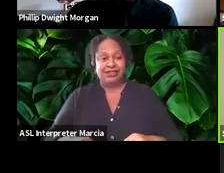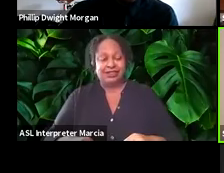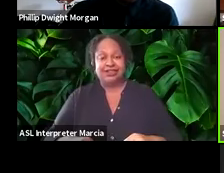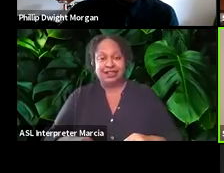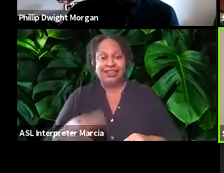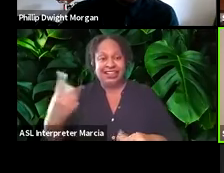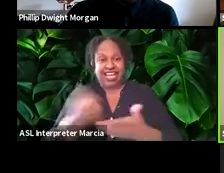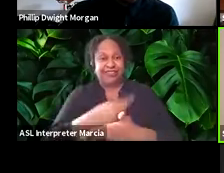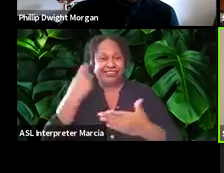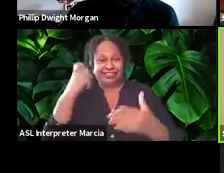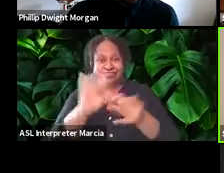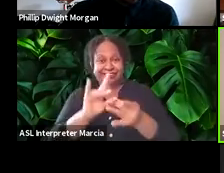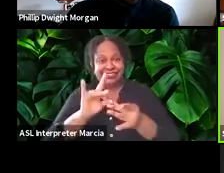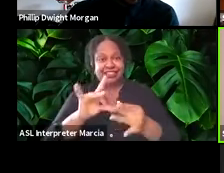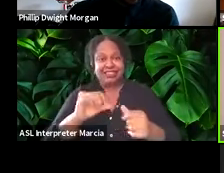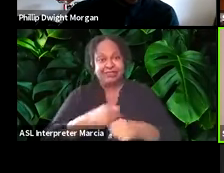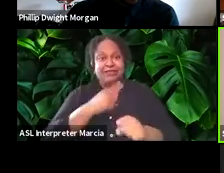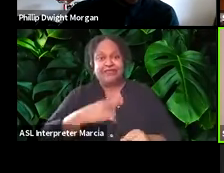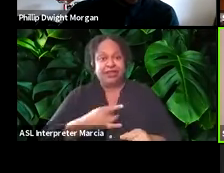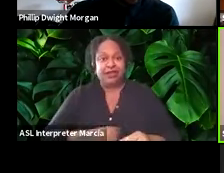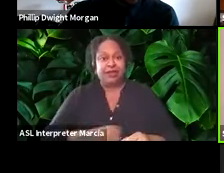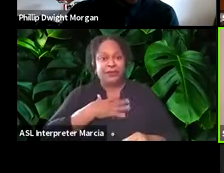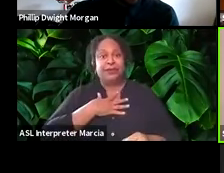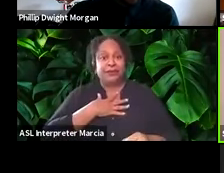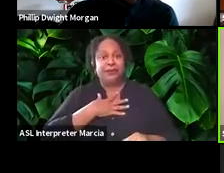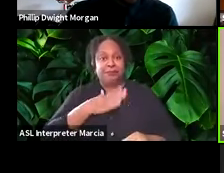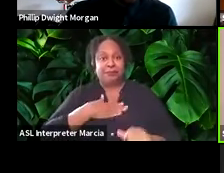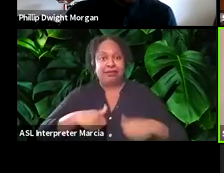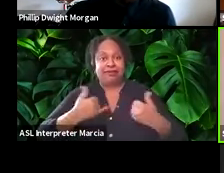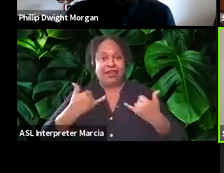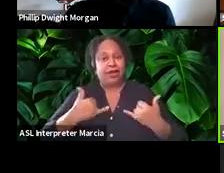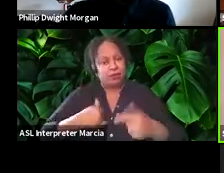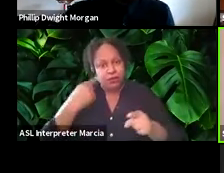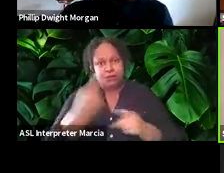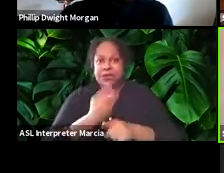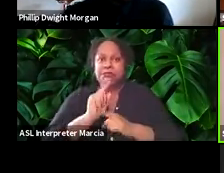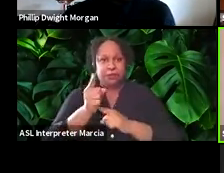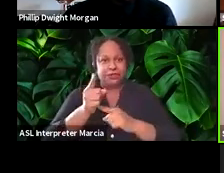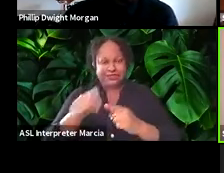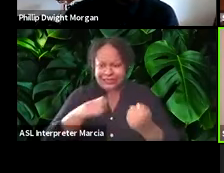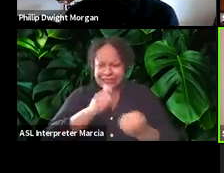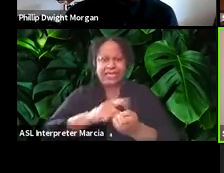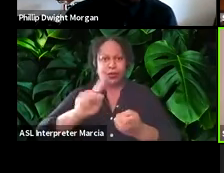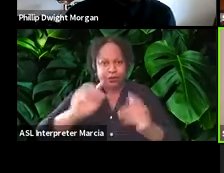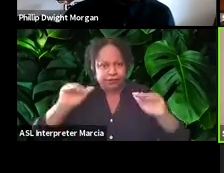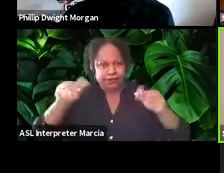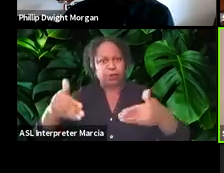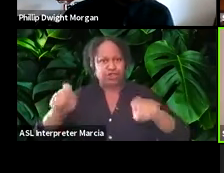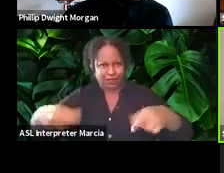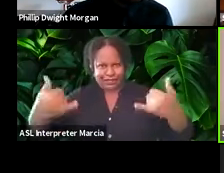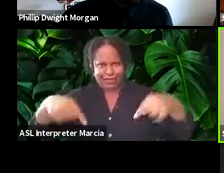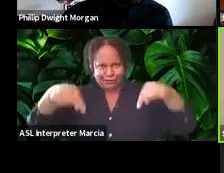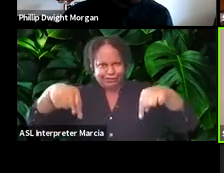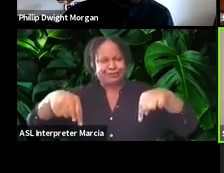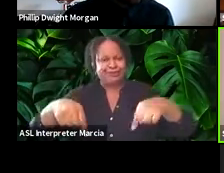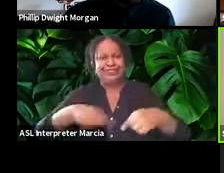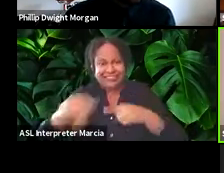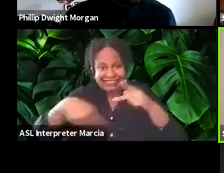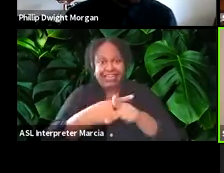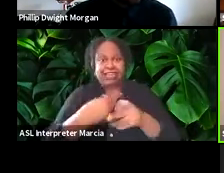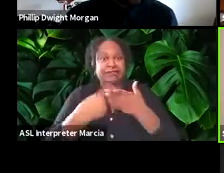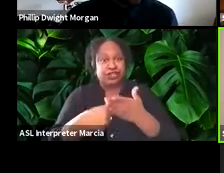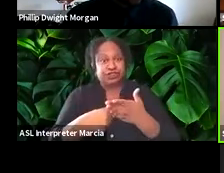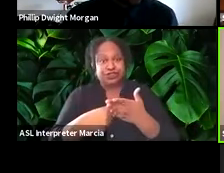feel like this is exactly where I'm supposed to be in my life right now. This is exactly where I should be focusing on. This is exactly the conversations